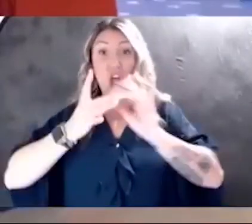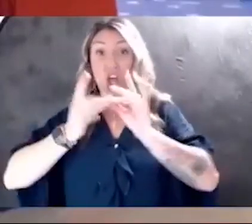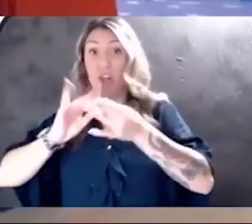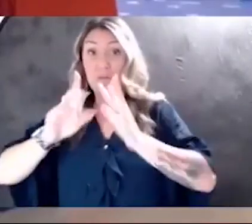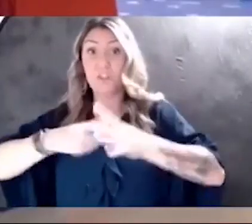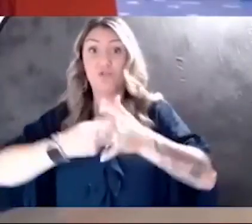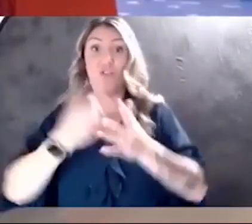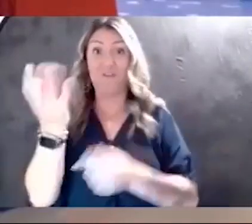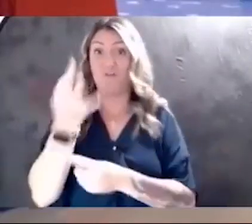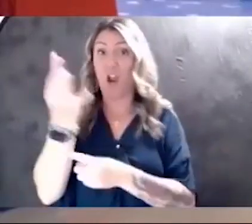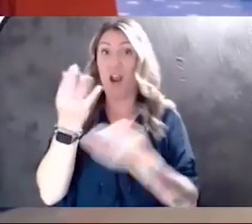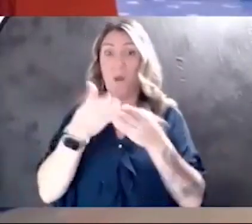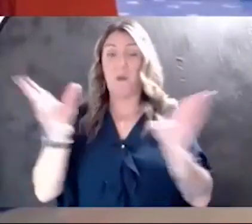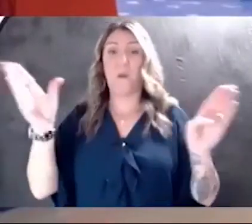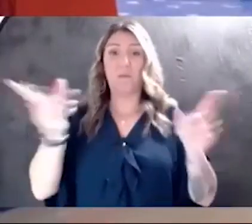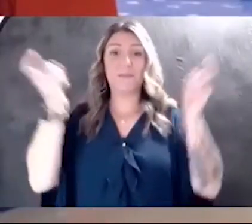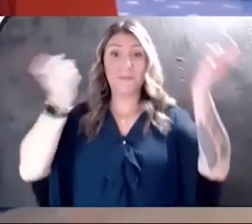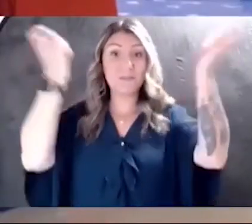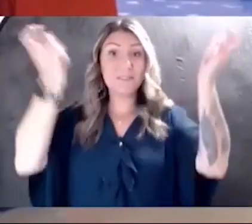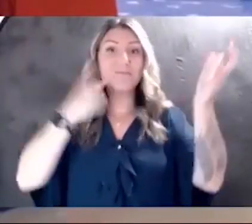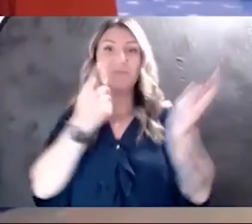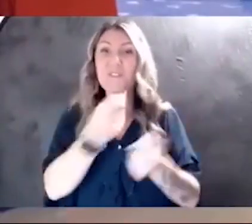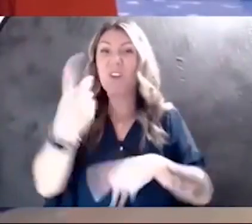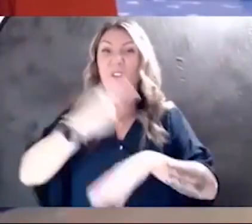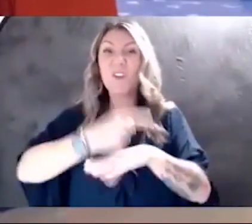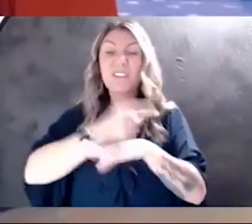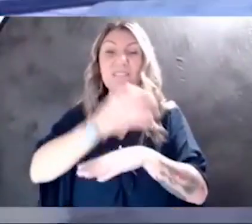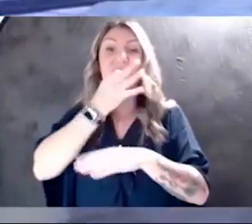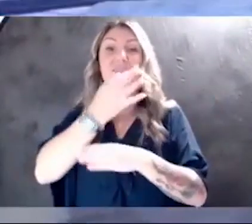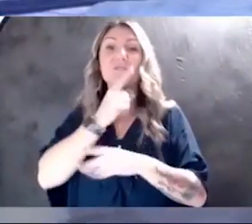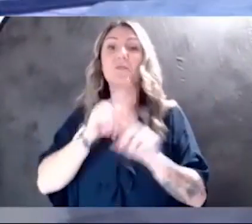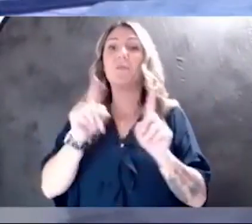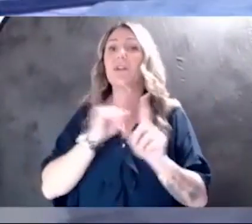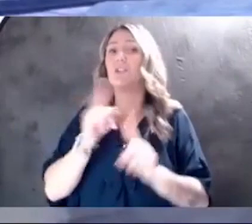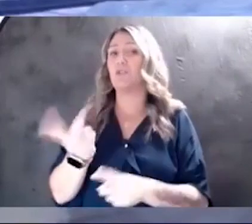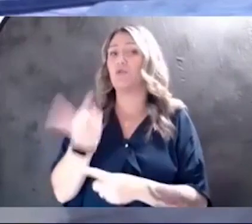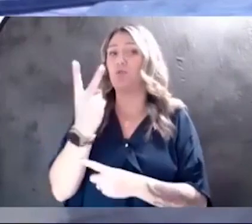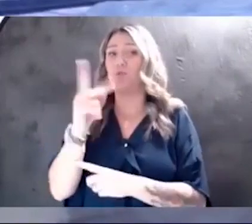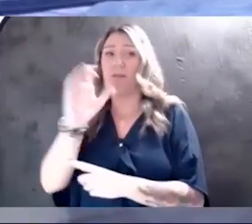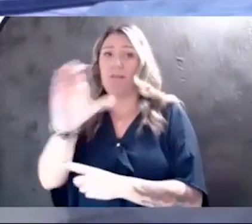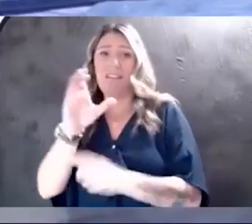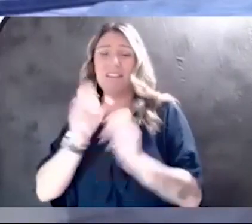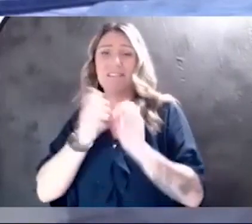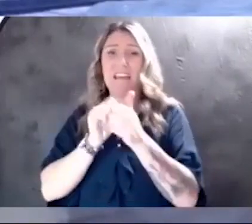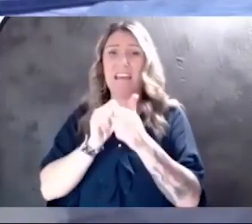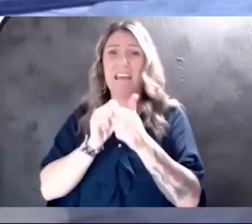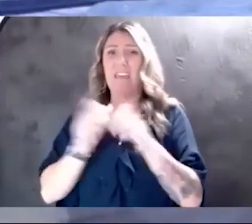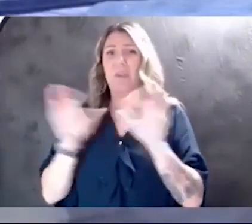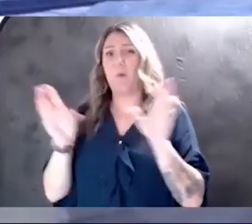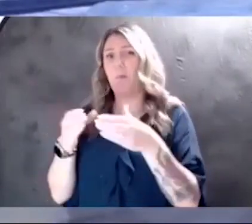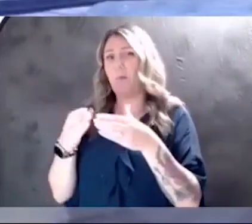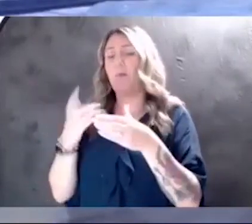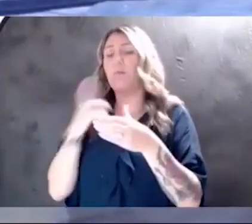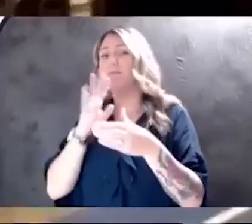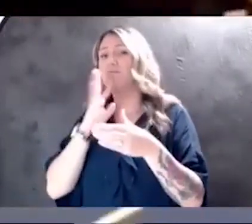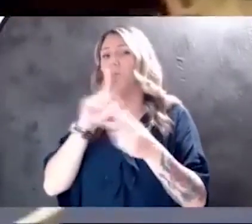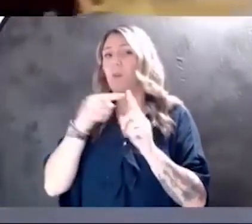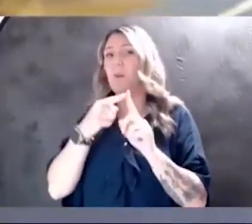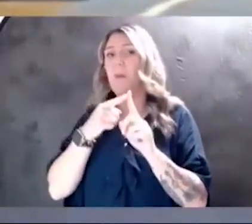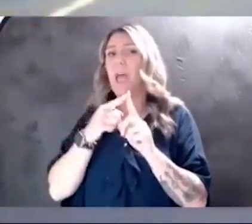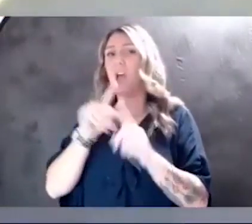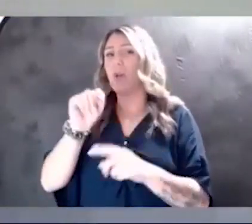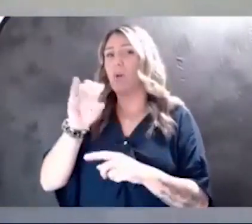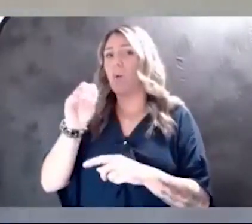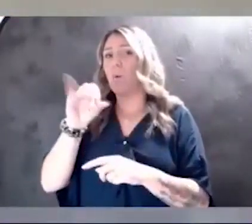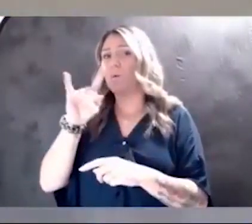Opening ceremonies just a few days away. But 2 KC area athletes are now quarantined, as we just talked about in Tokyo. We talk with 2